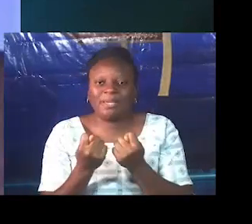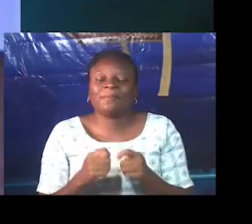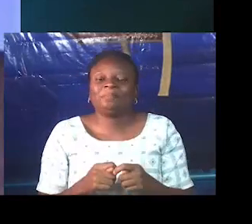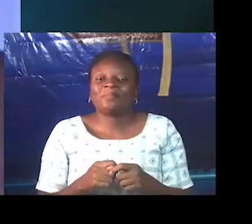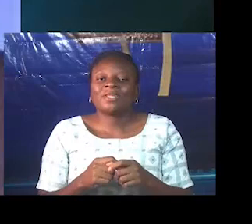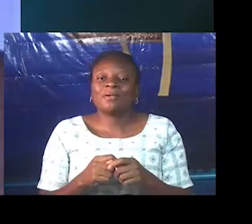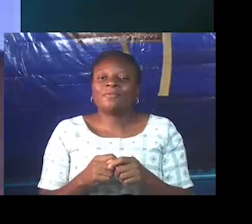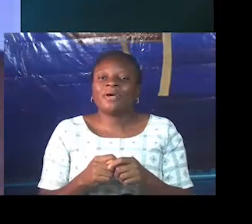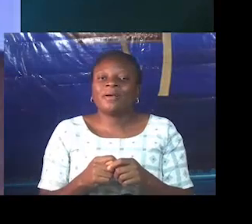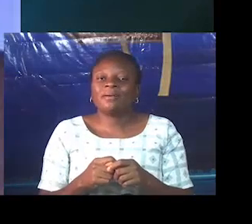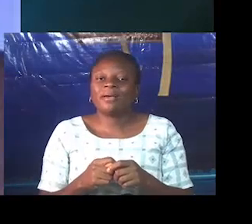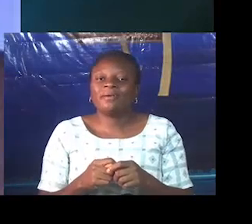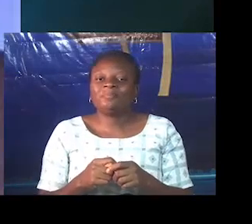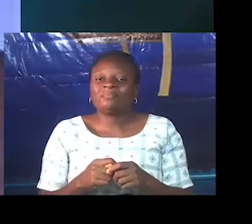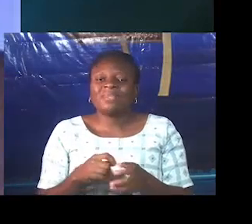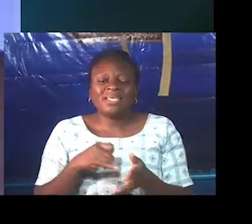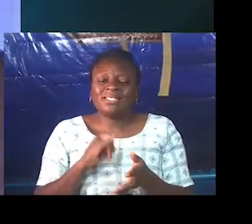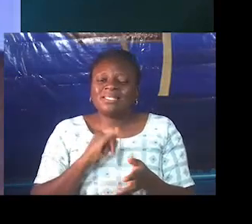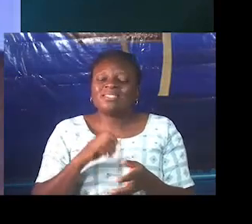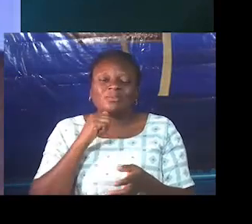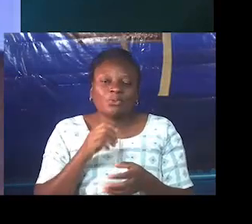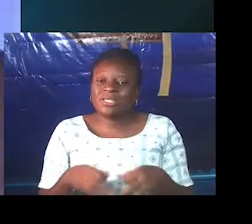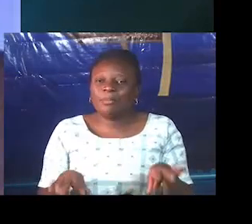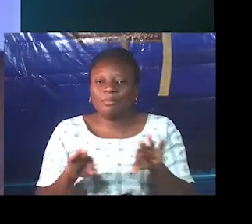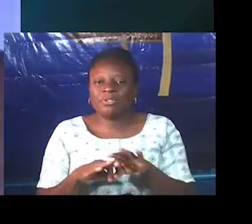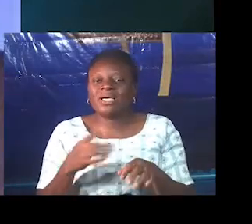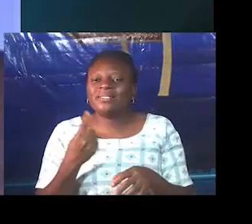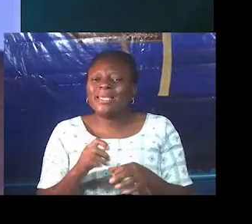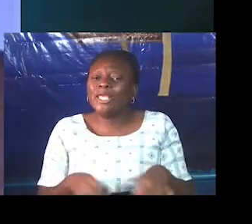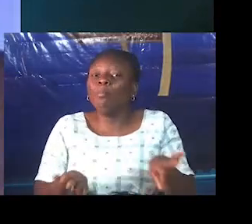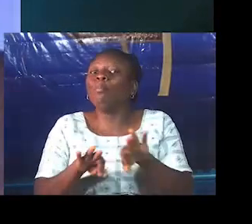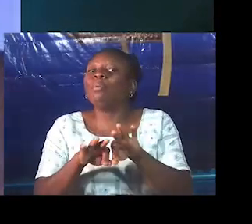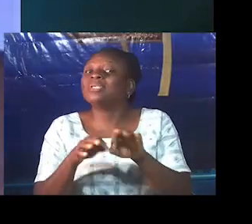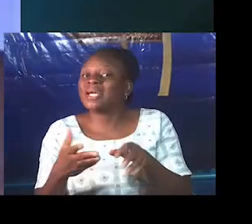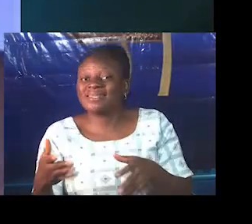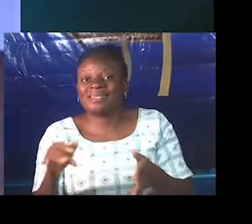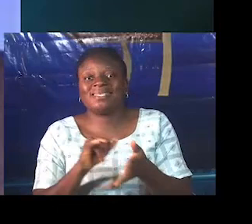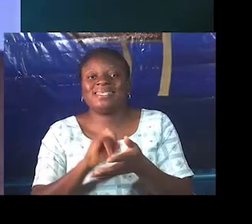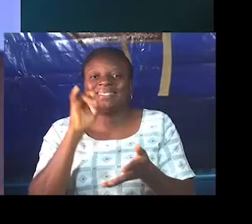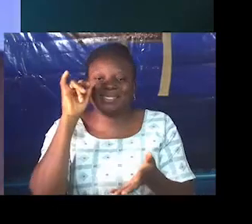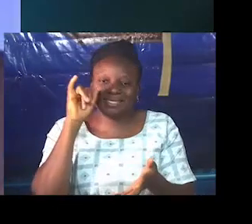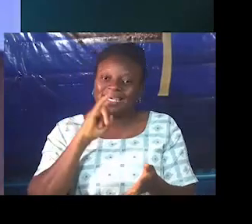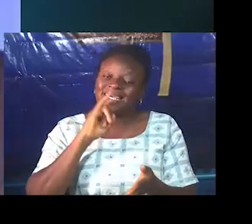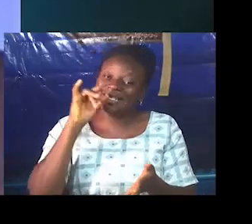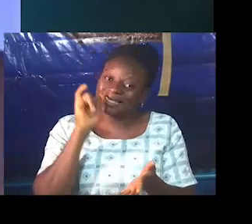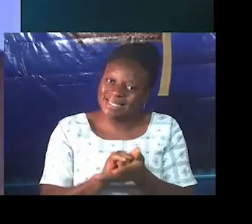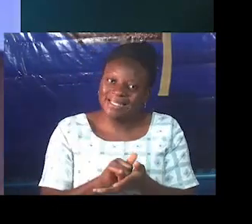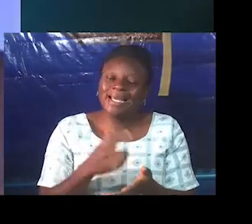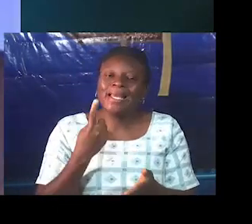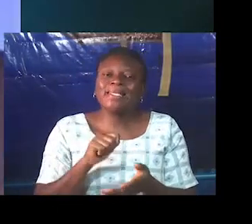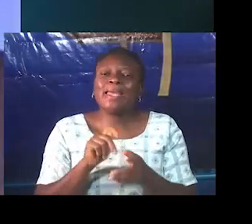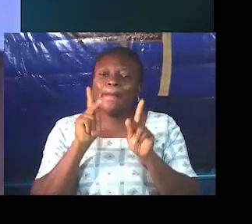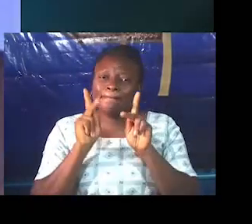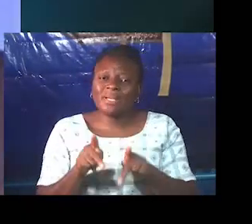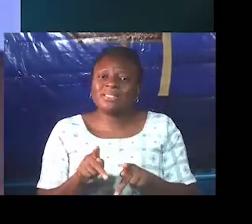the specific will of God, you know, for your life. Now, I have said that he must be born again, he must have Christ,